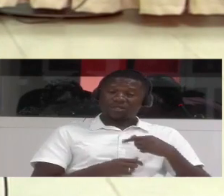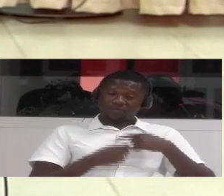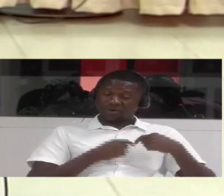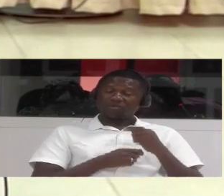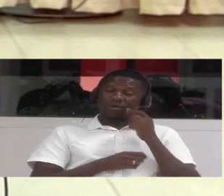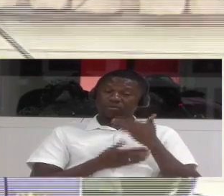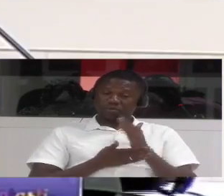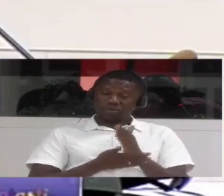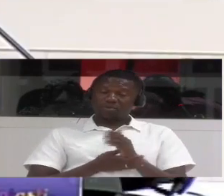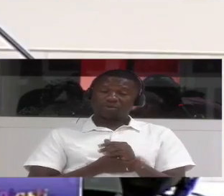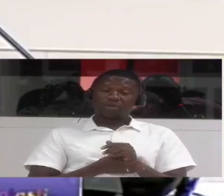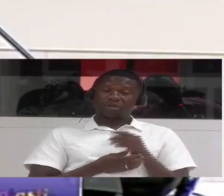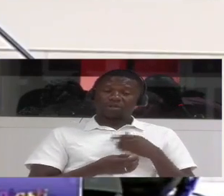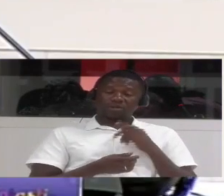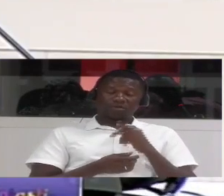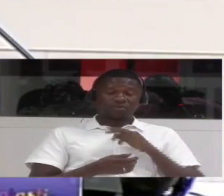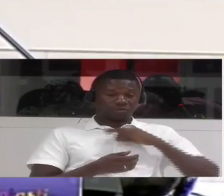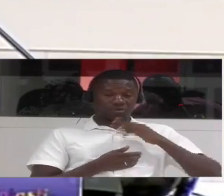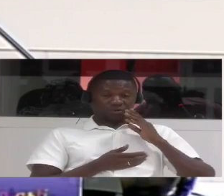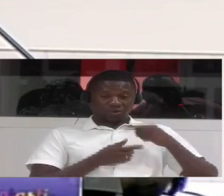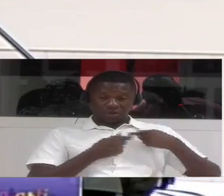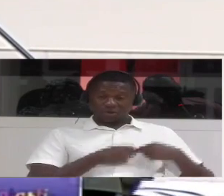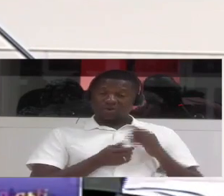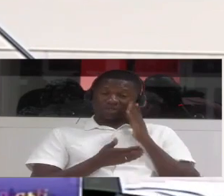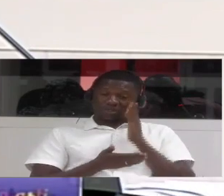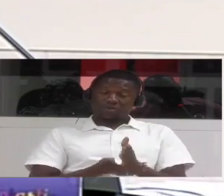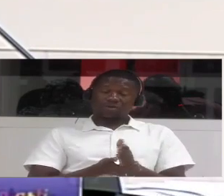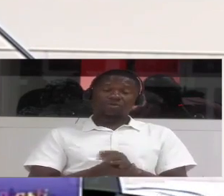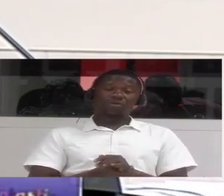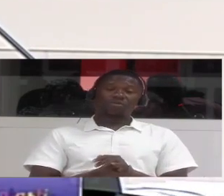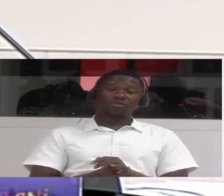defined by truth and honesty and trust.